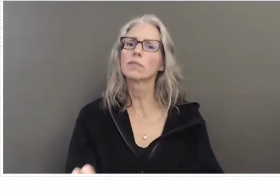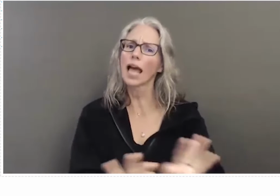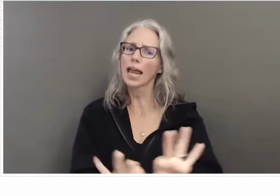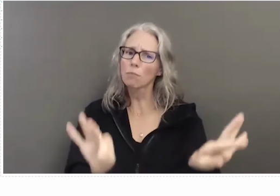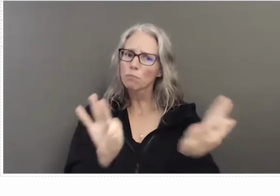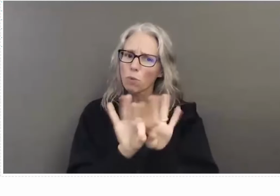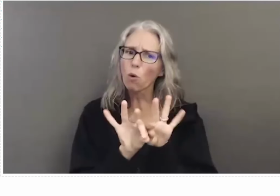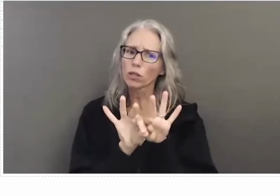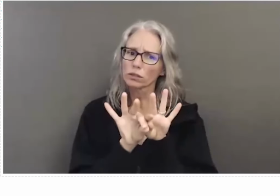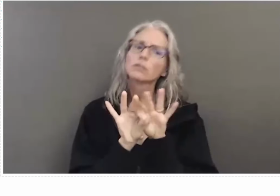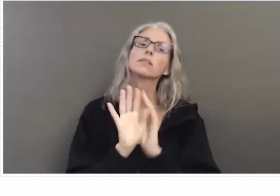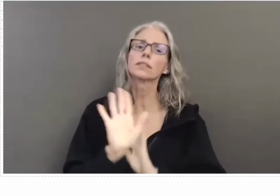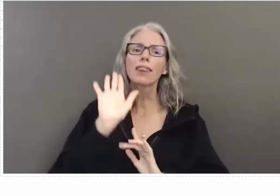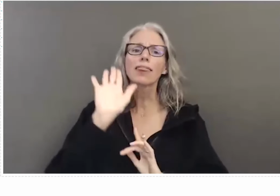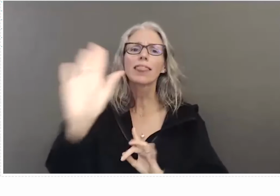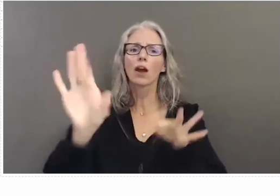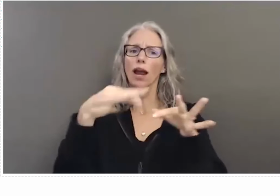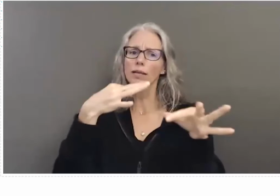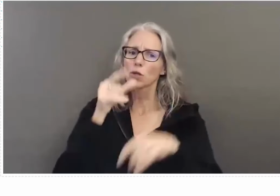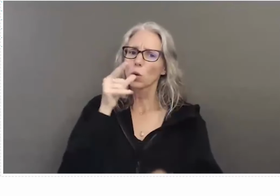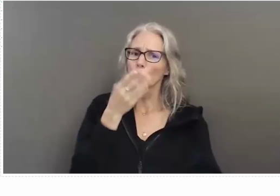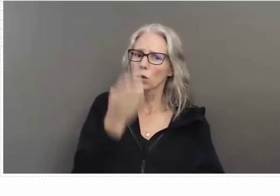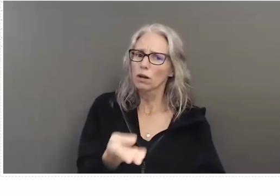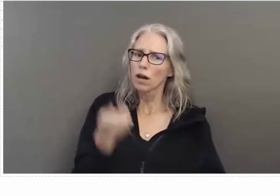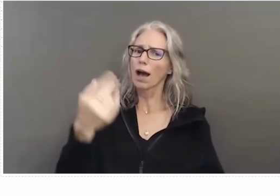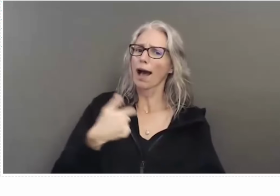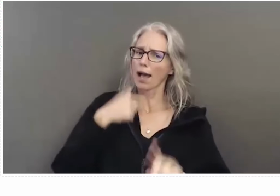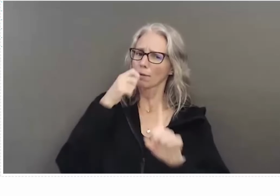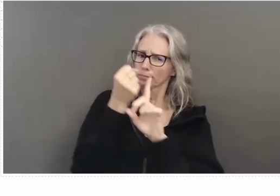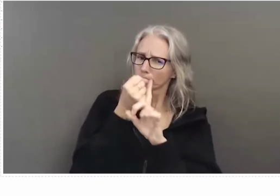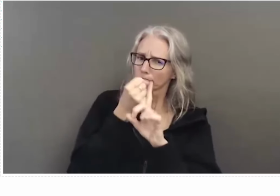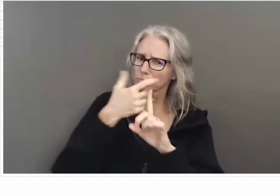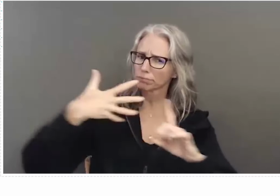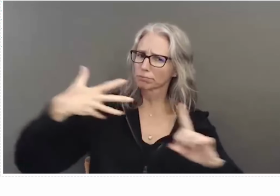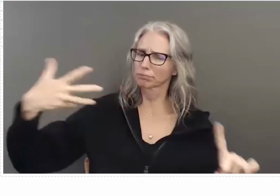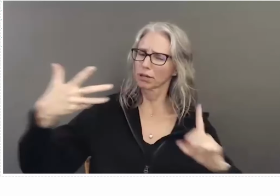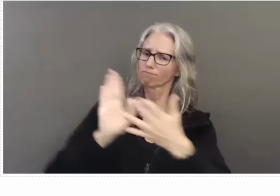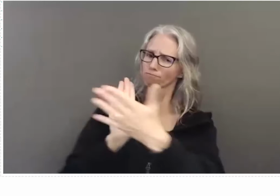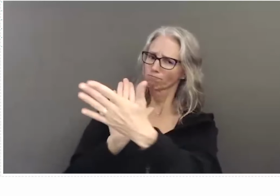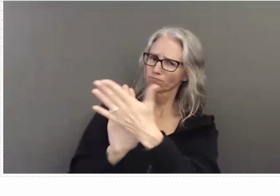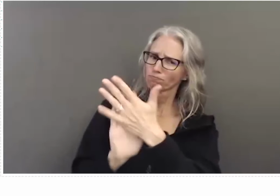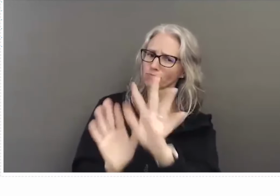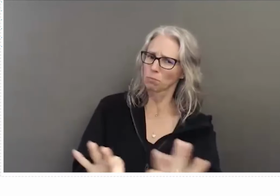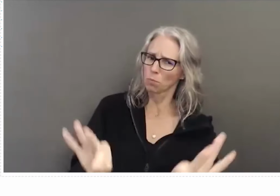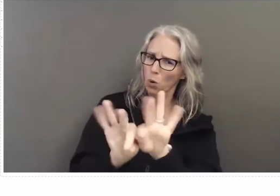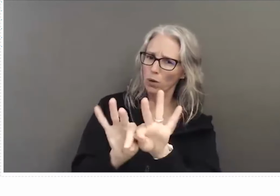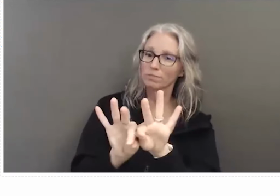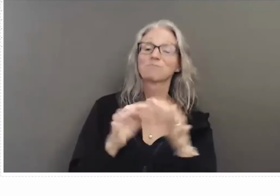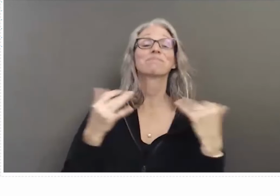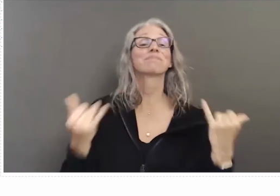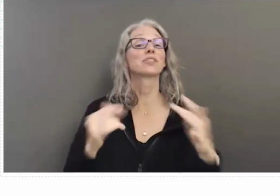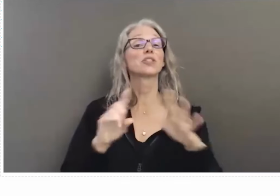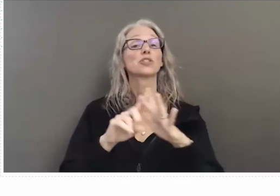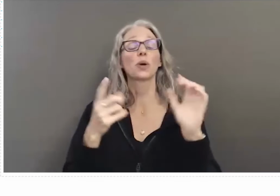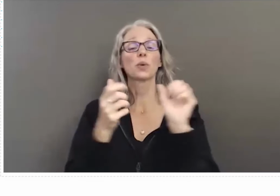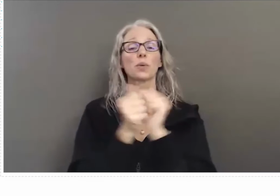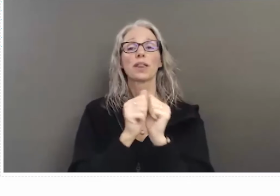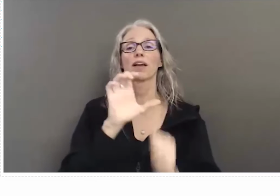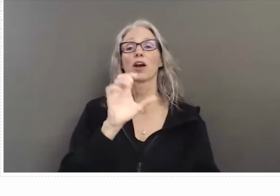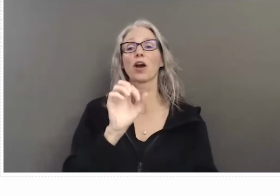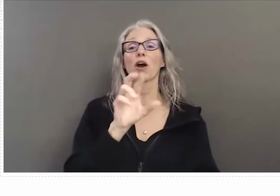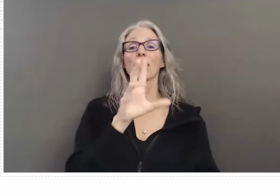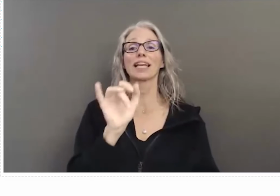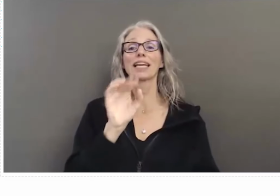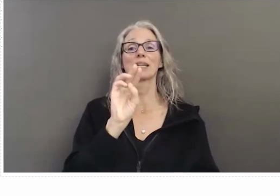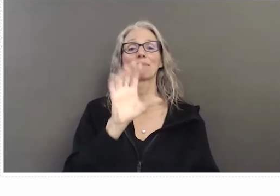people their flowers. So let's start off with Carly McFadden. Carly served as